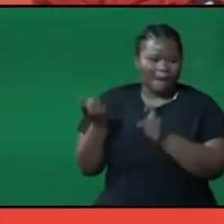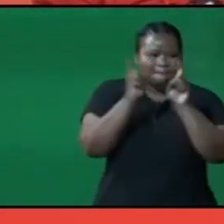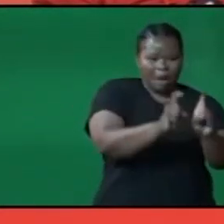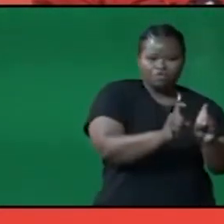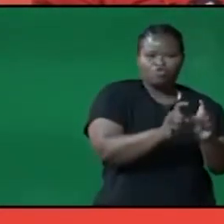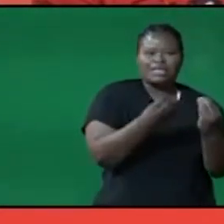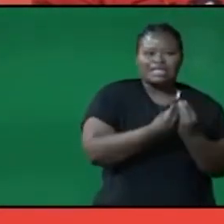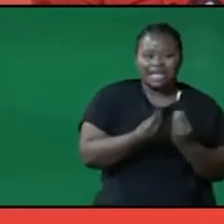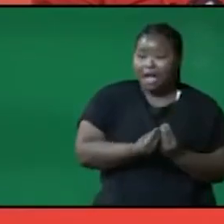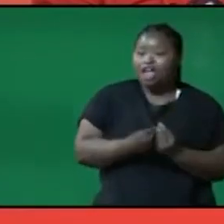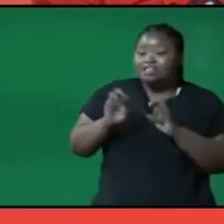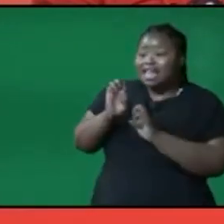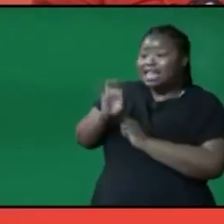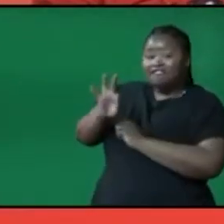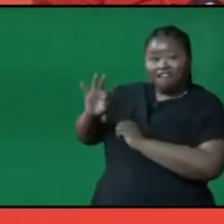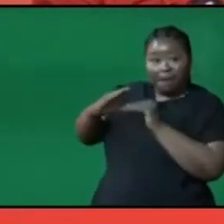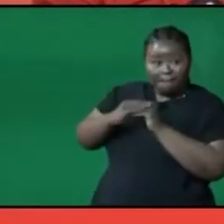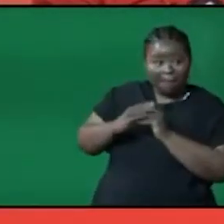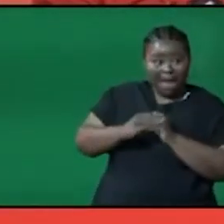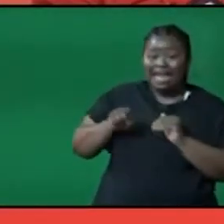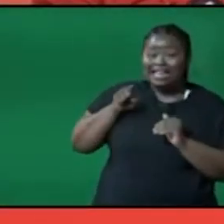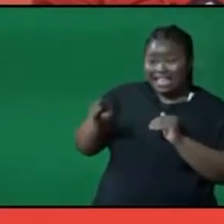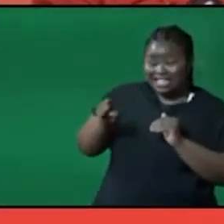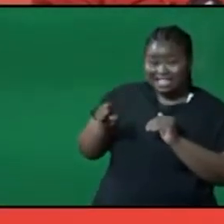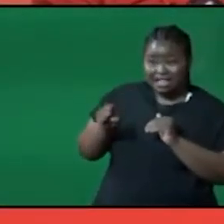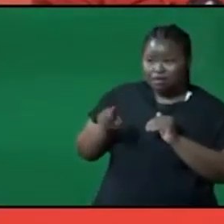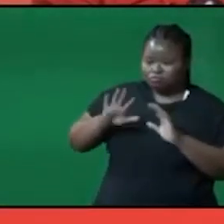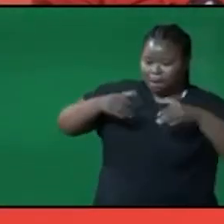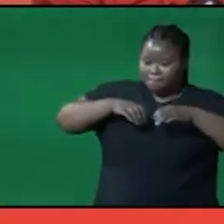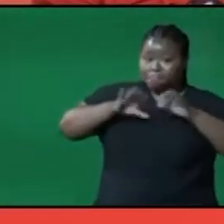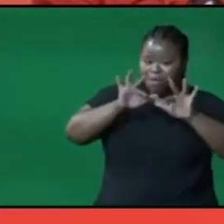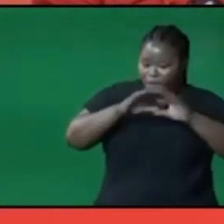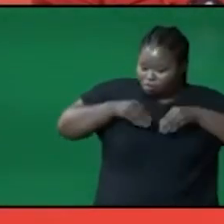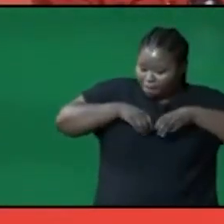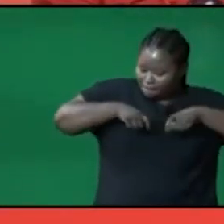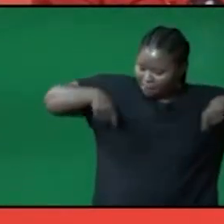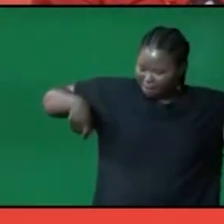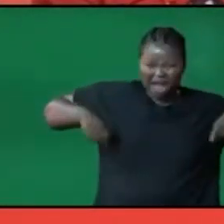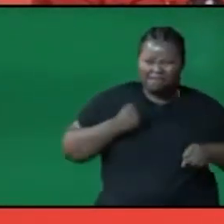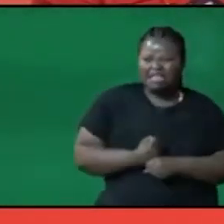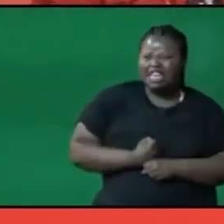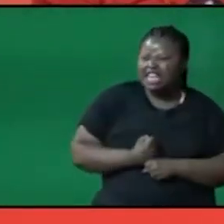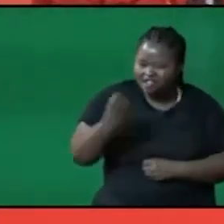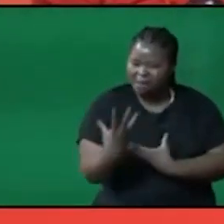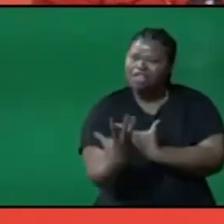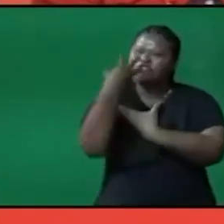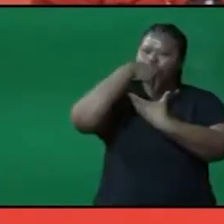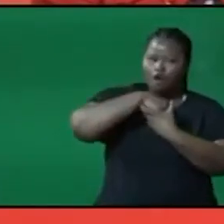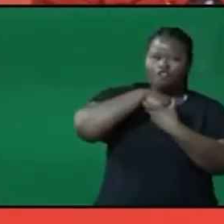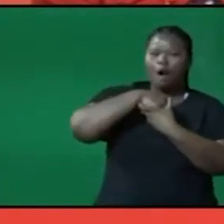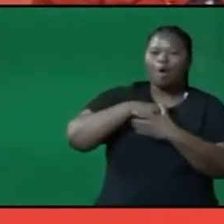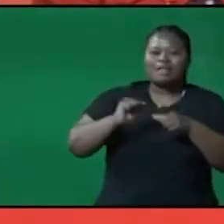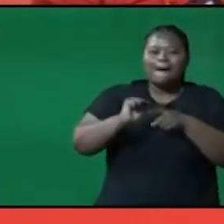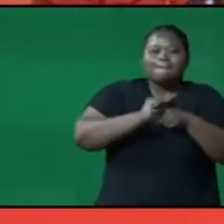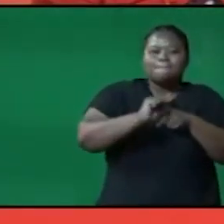people. Fighters, these commissars seated behind me must never get into the